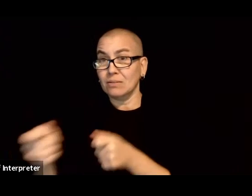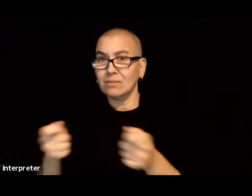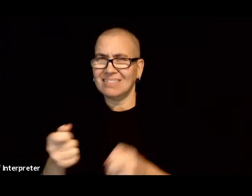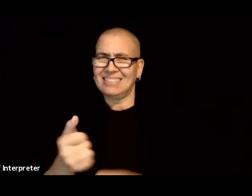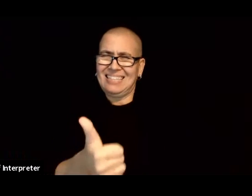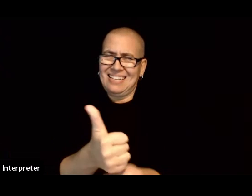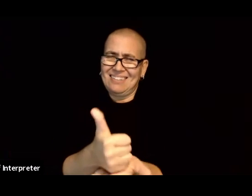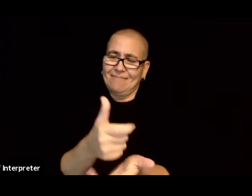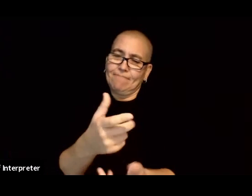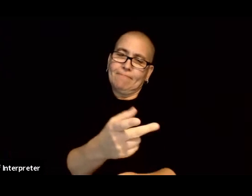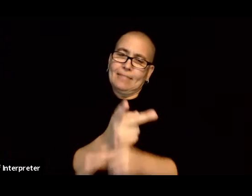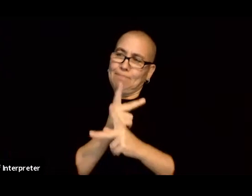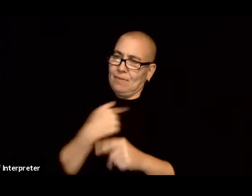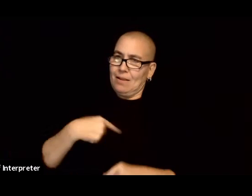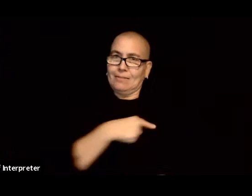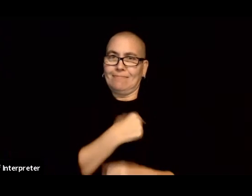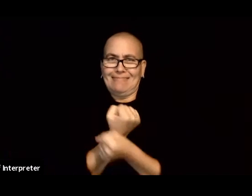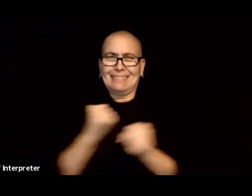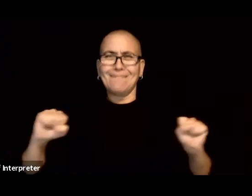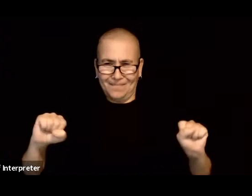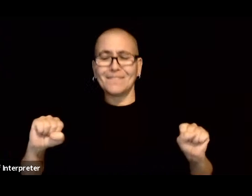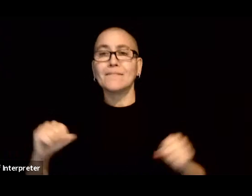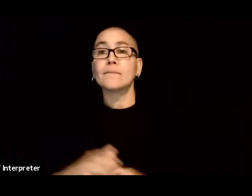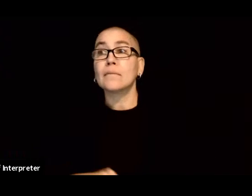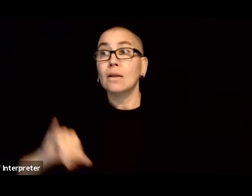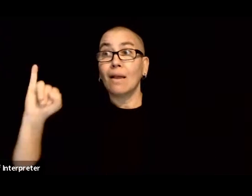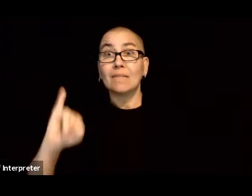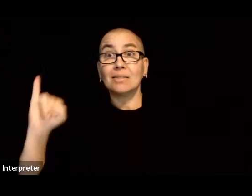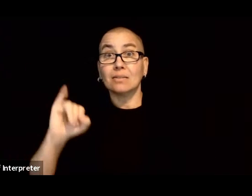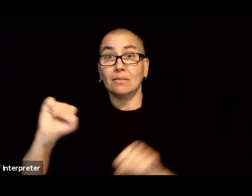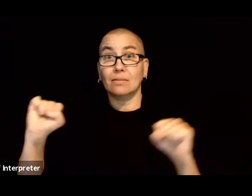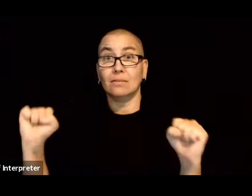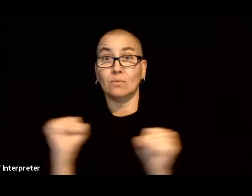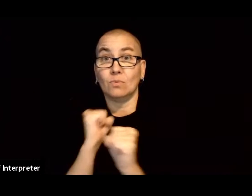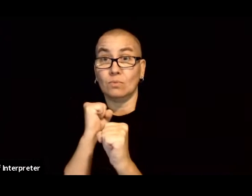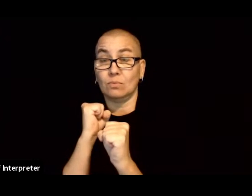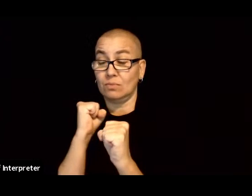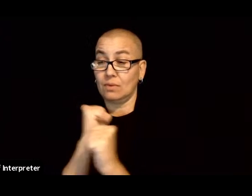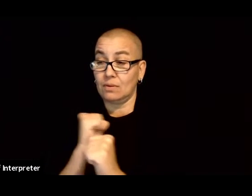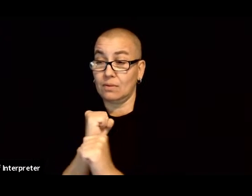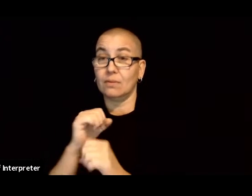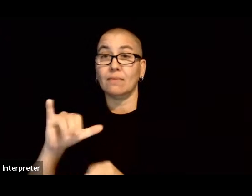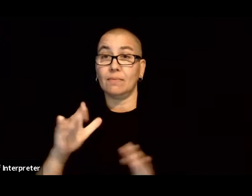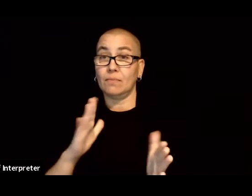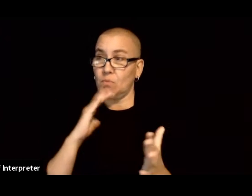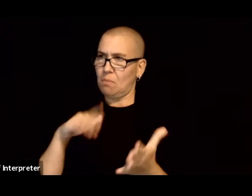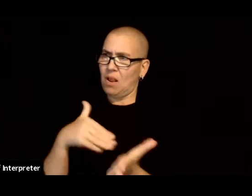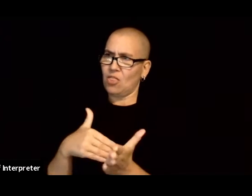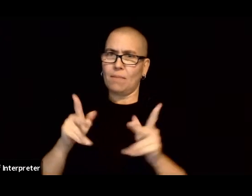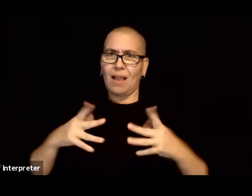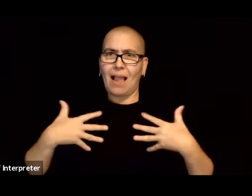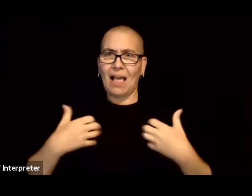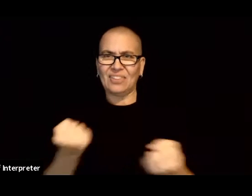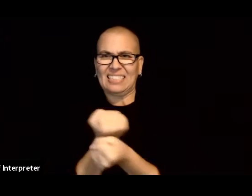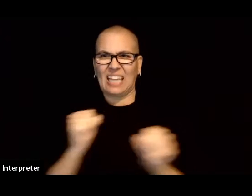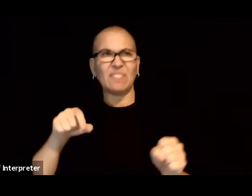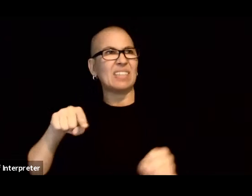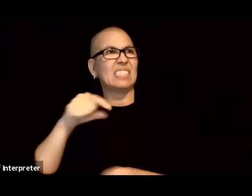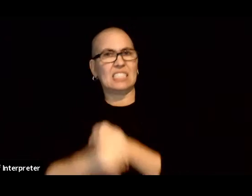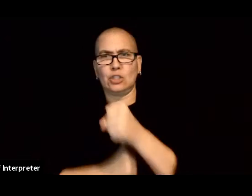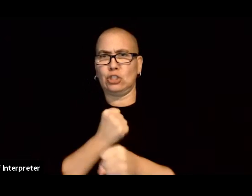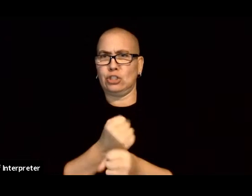Infection prevention and control has always been an important part of health and safety, but this year's COVID-19 pandemic has brought